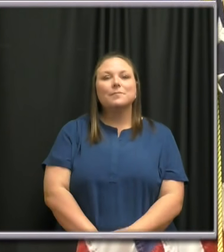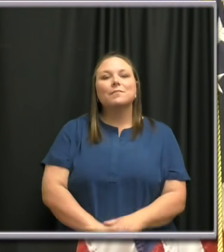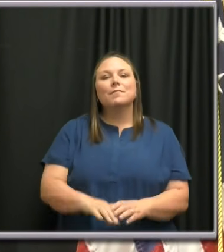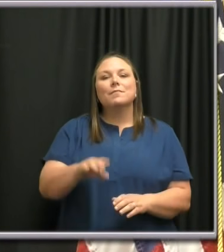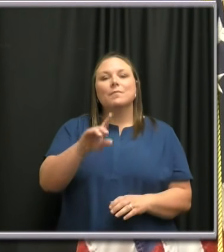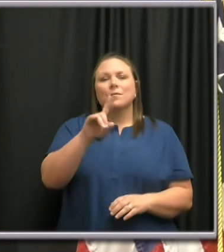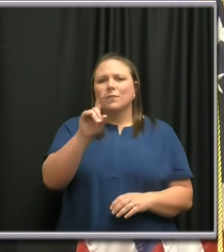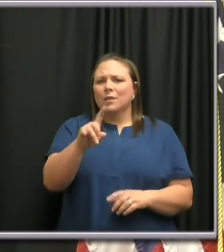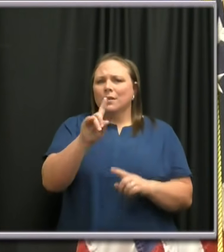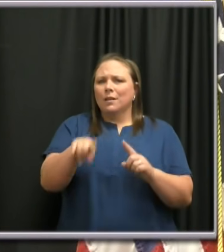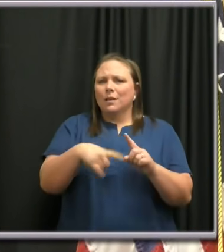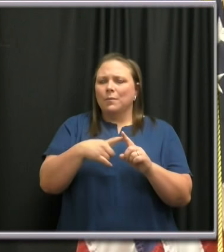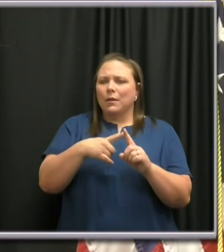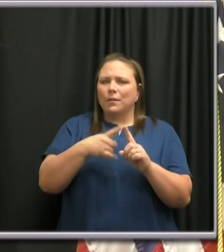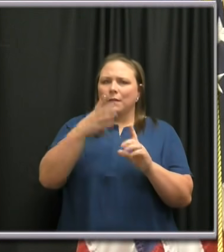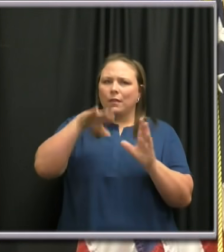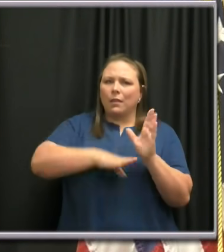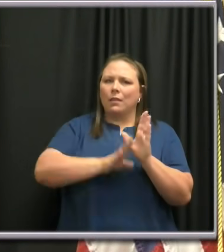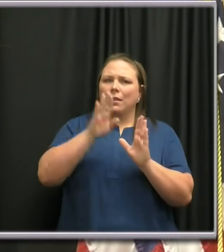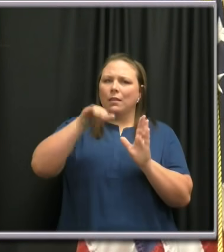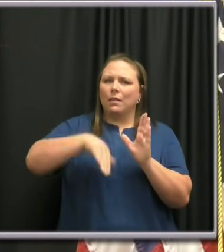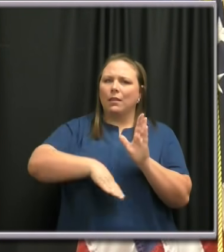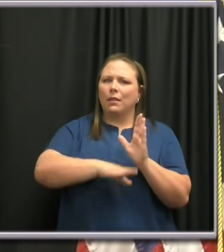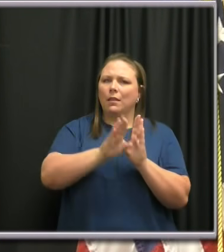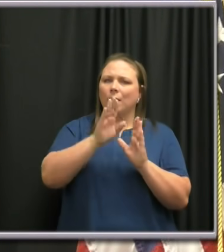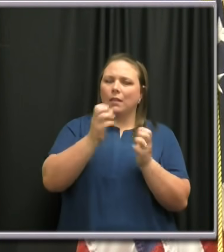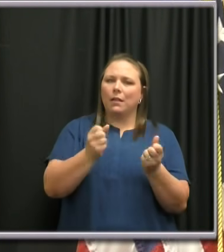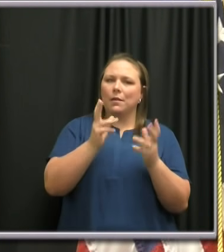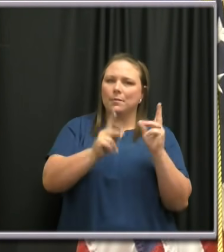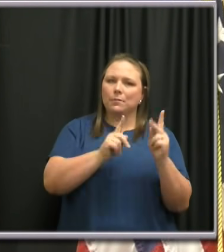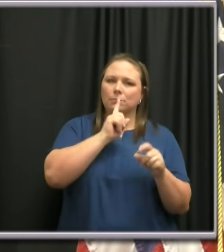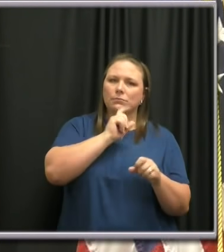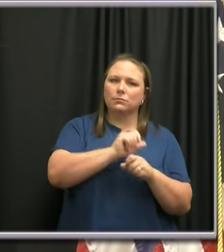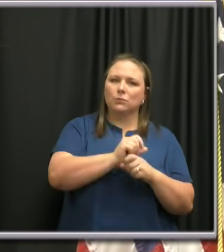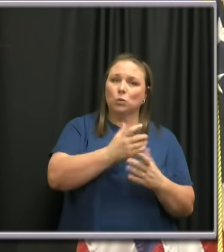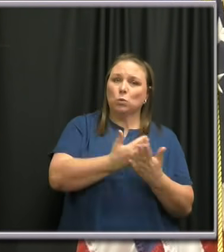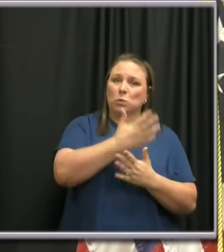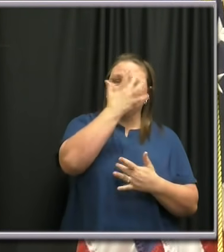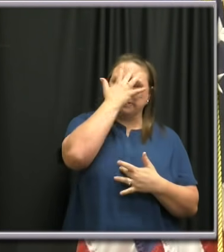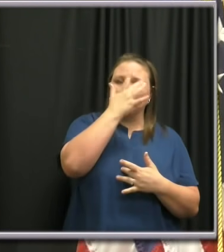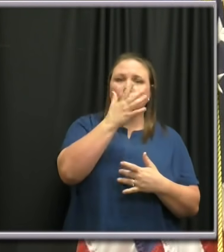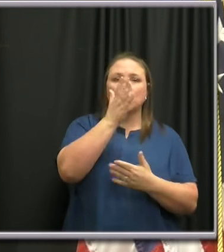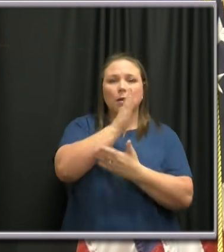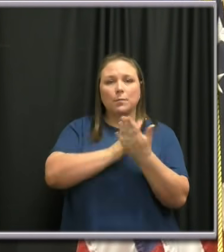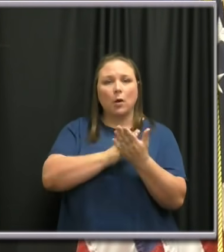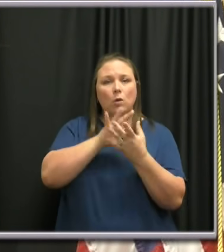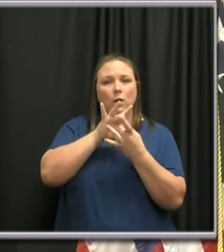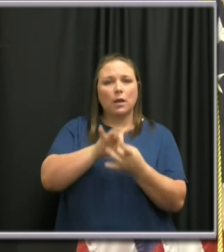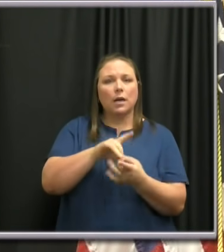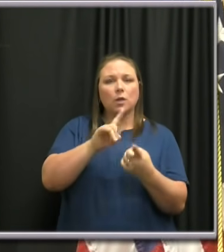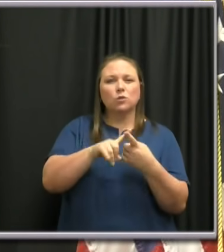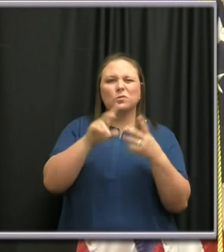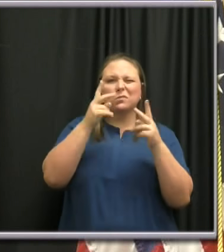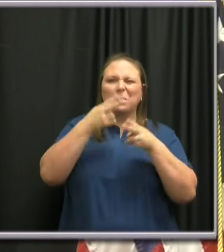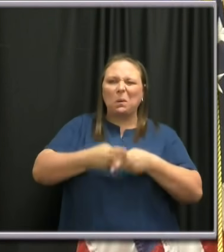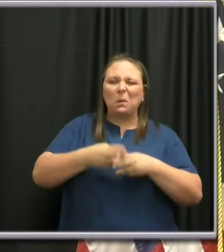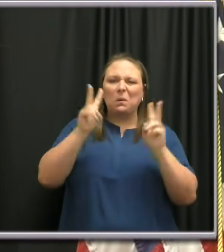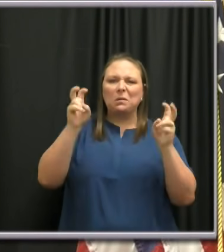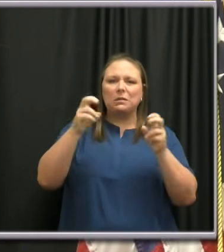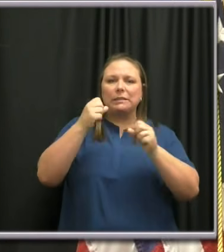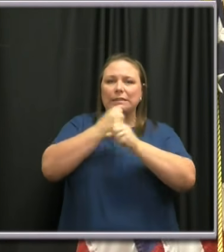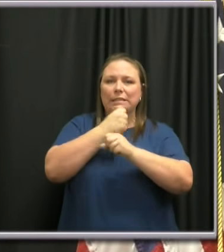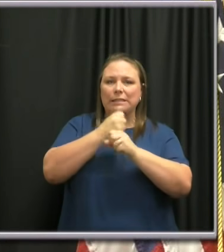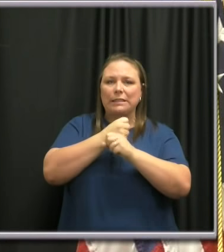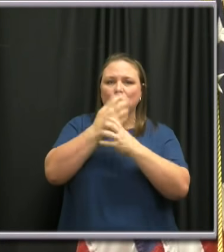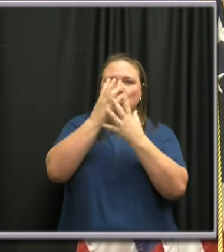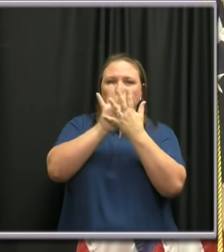The question about the fluctuating rates of positive tests, part of it relates to what I would call statistical noise, in the sense